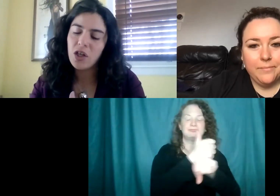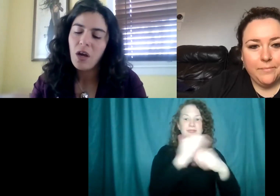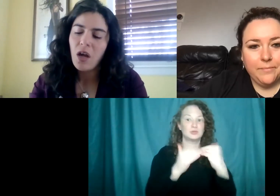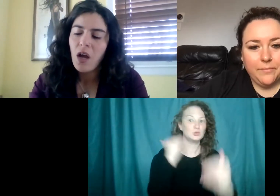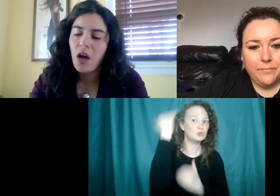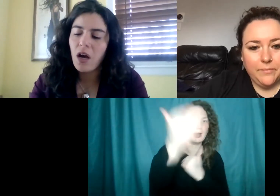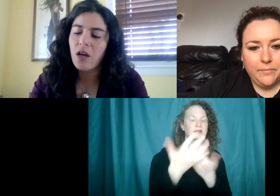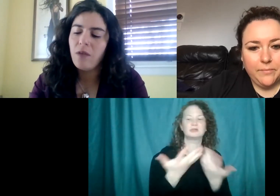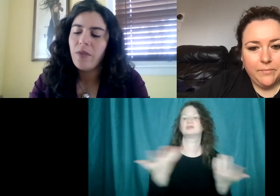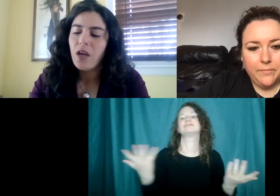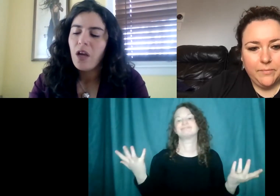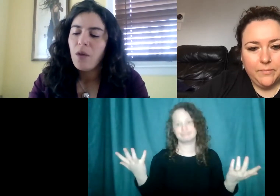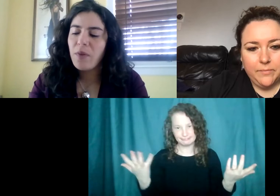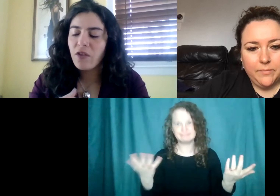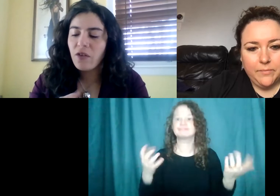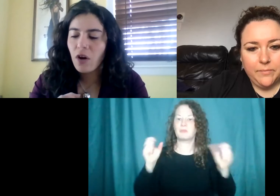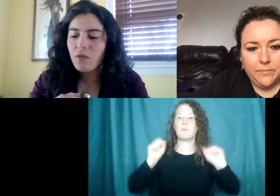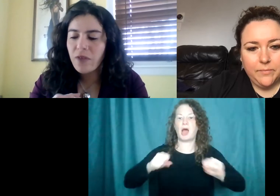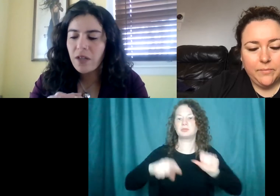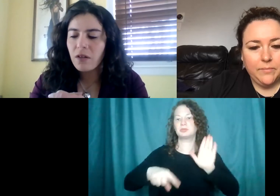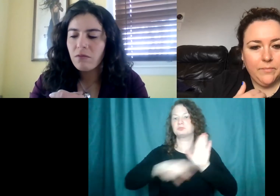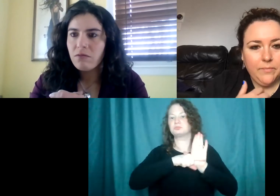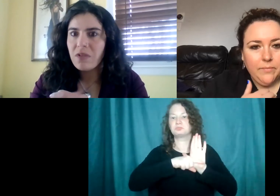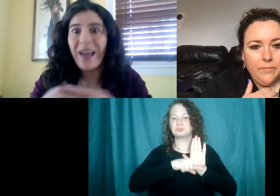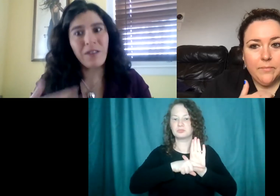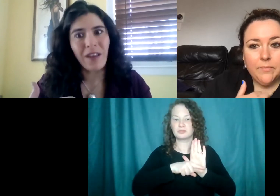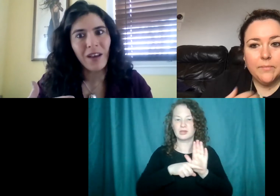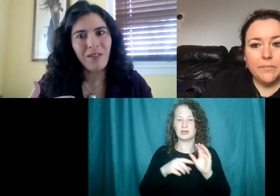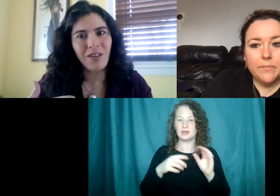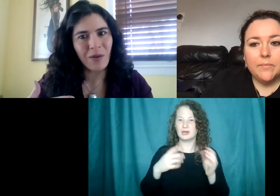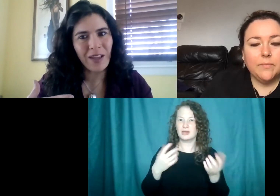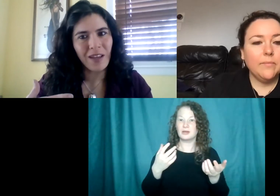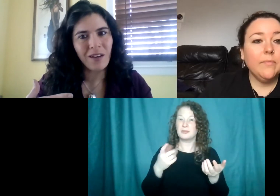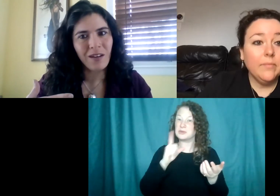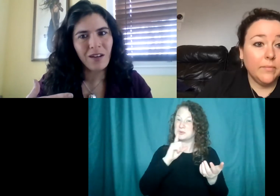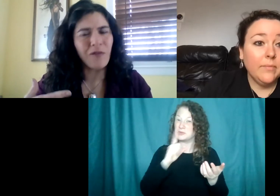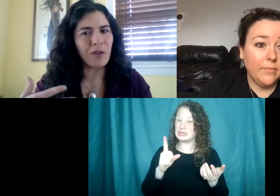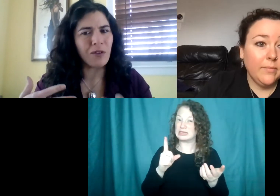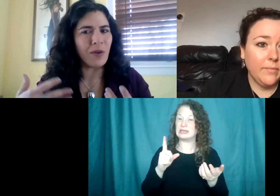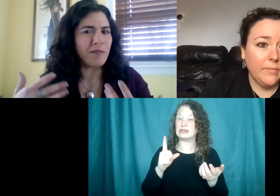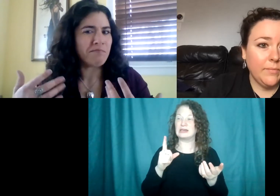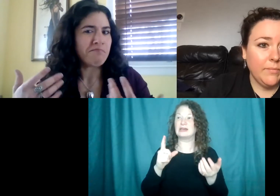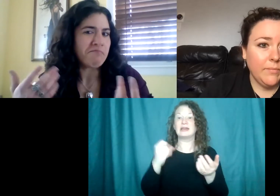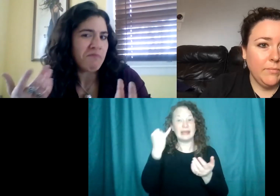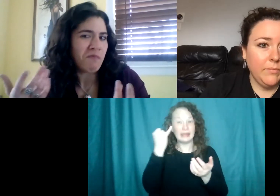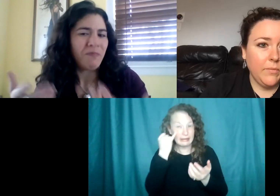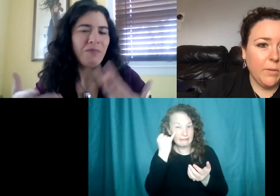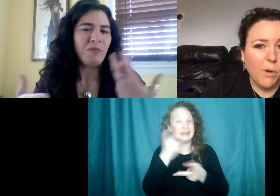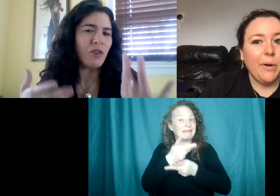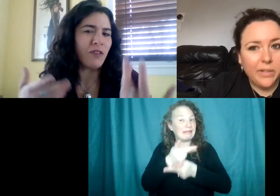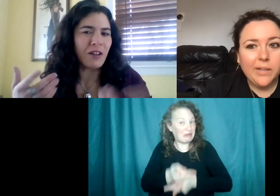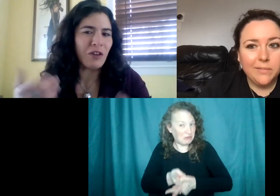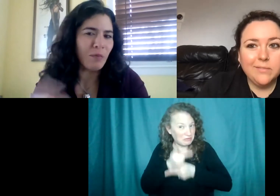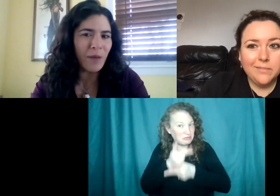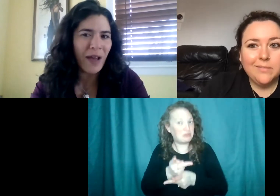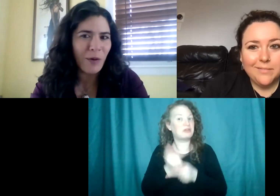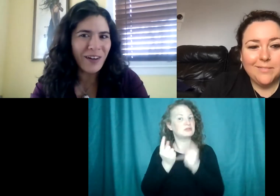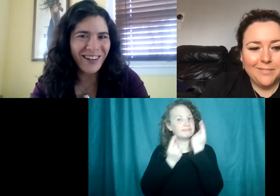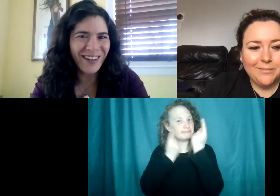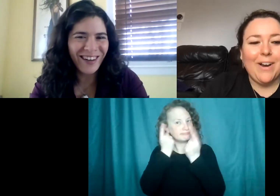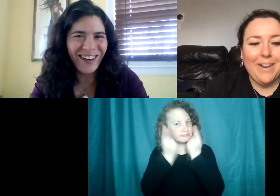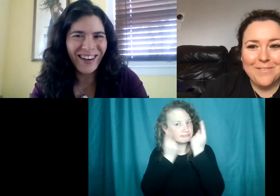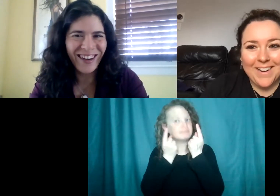fish. But there's no real downside to doing it if you do it using a little brain